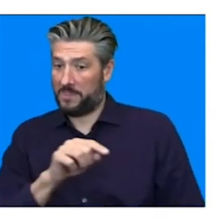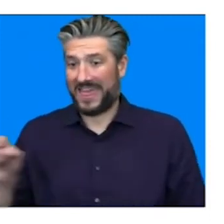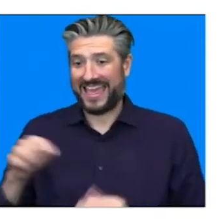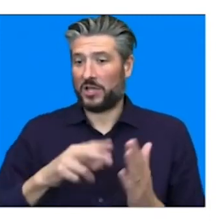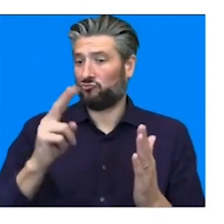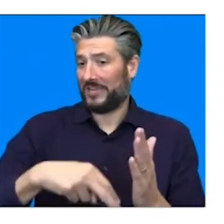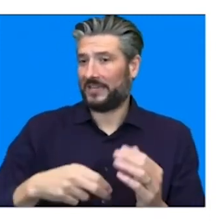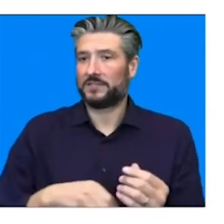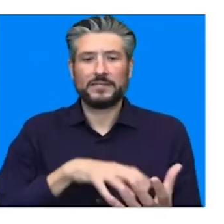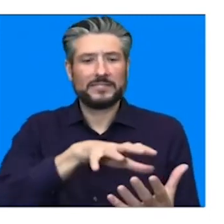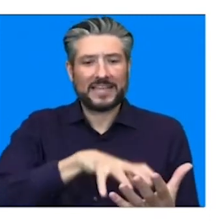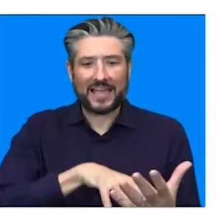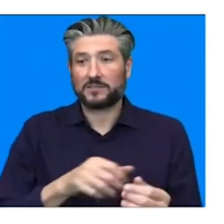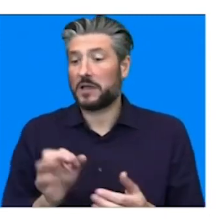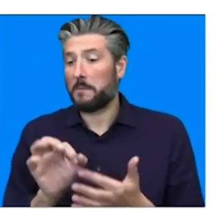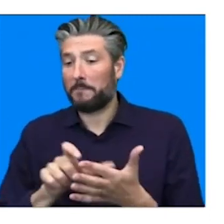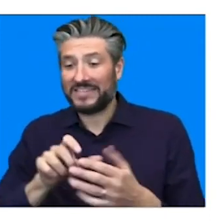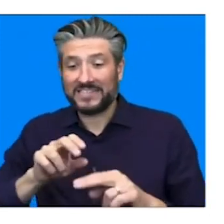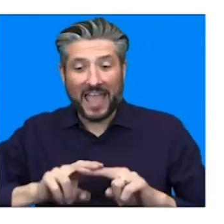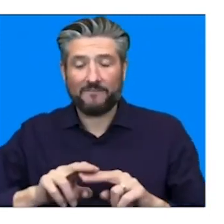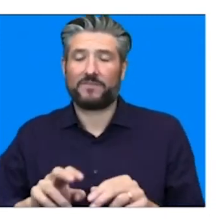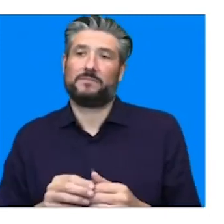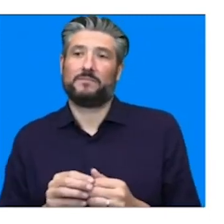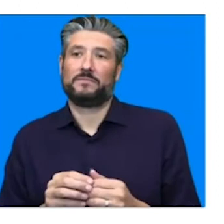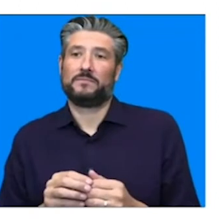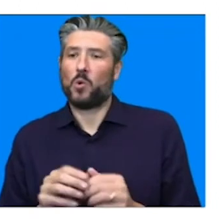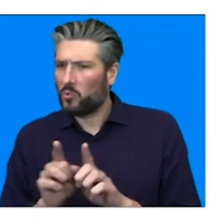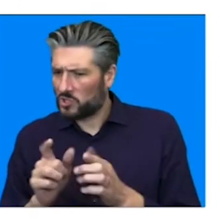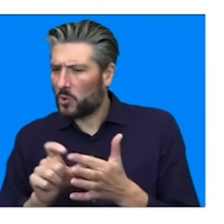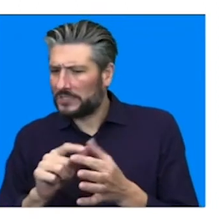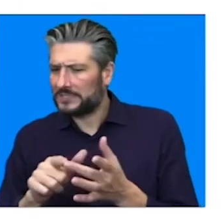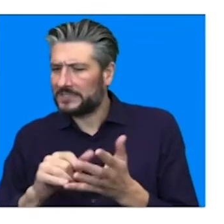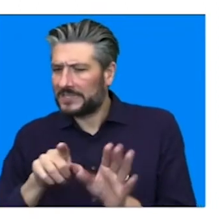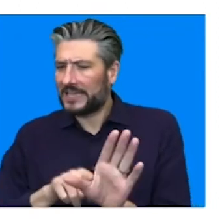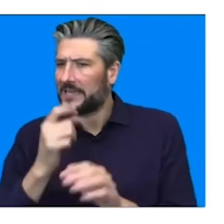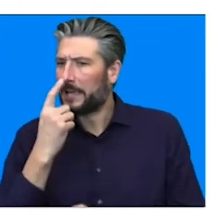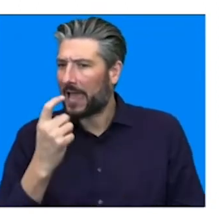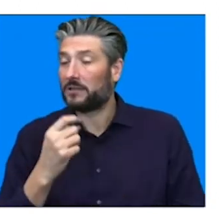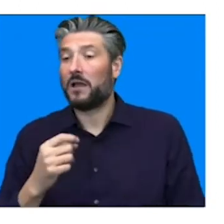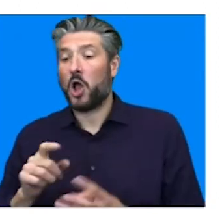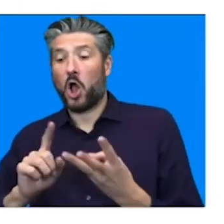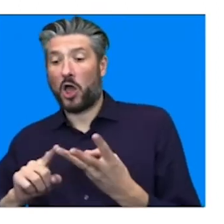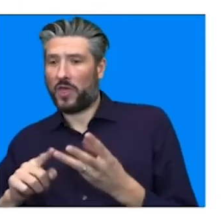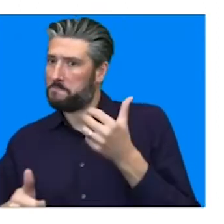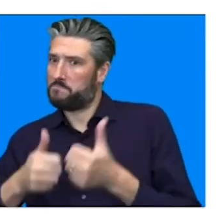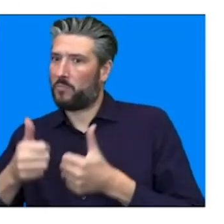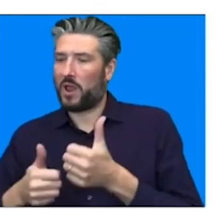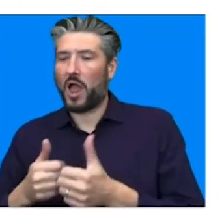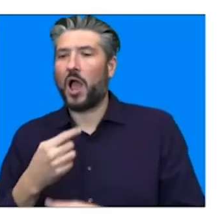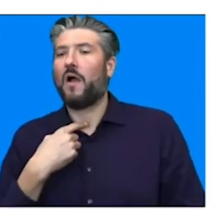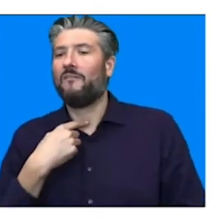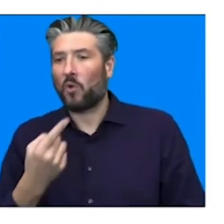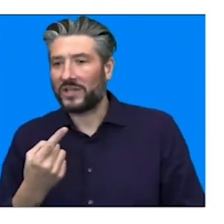formats such as PDF, including Daisy. A very popular one is Voice Dream Reader, which is what I'm going to demonstrate on the